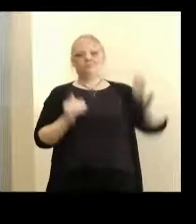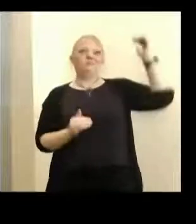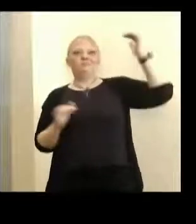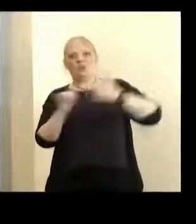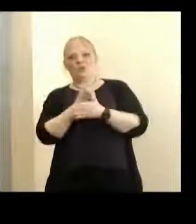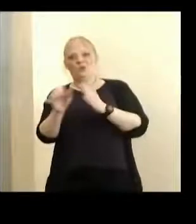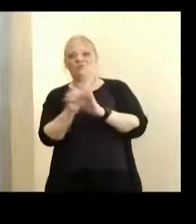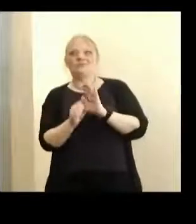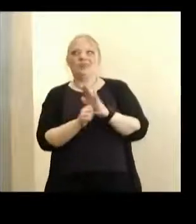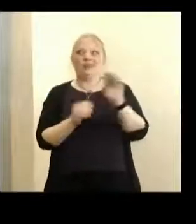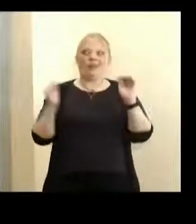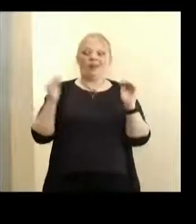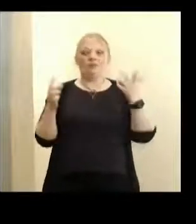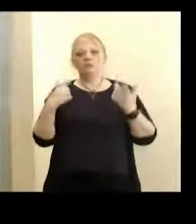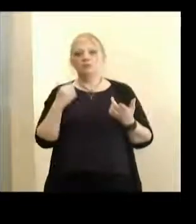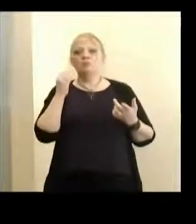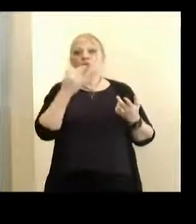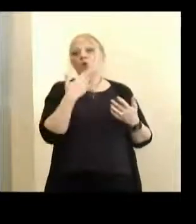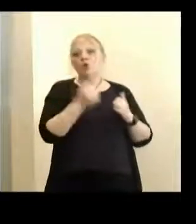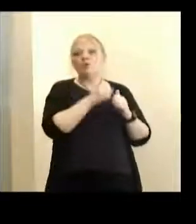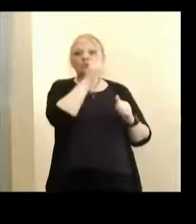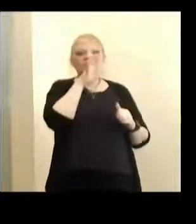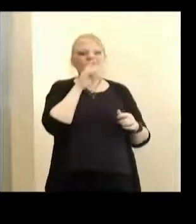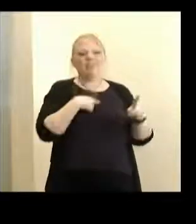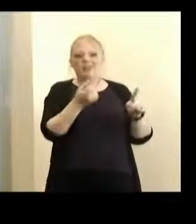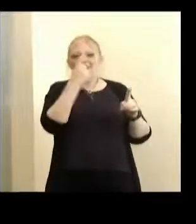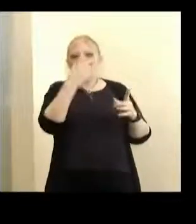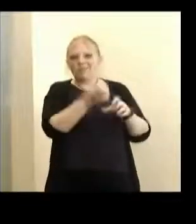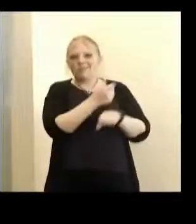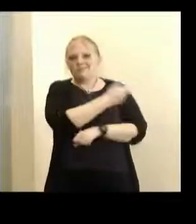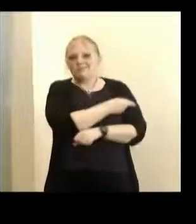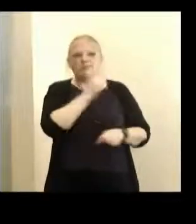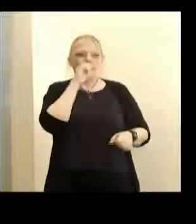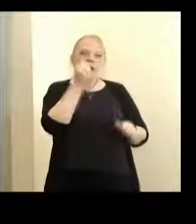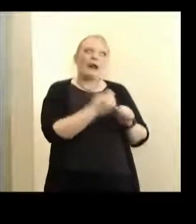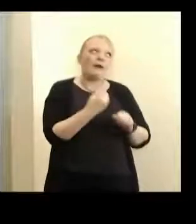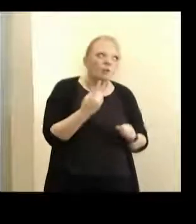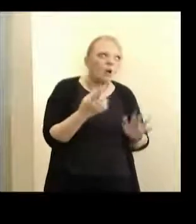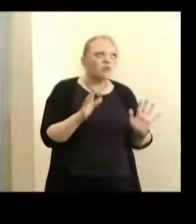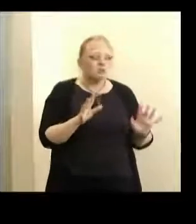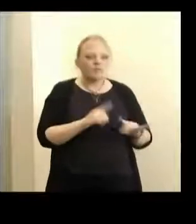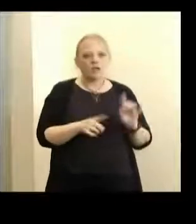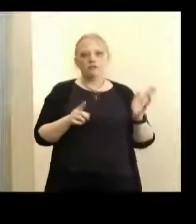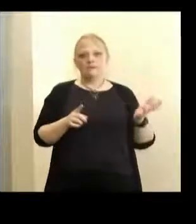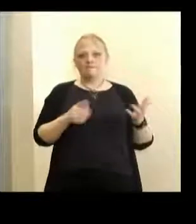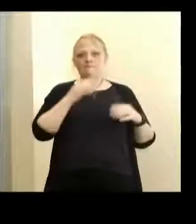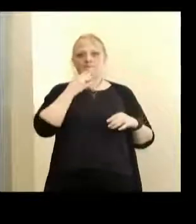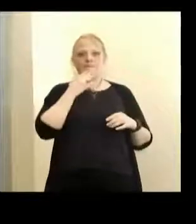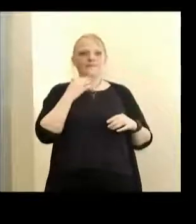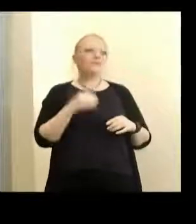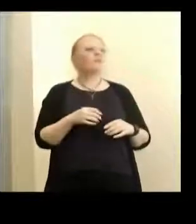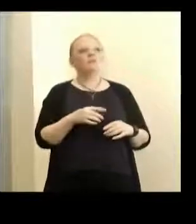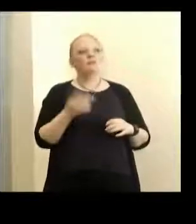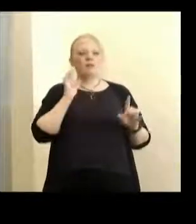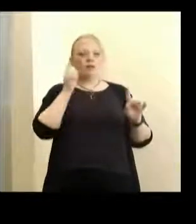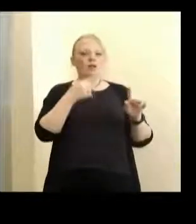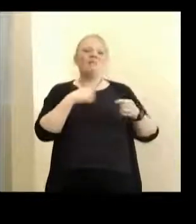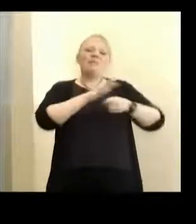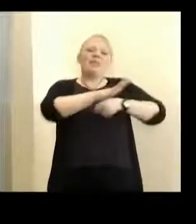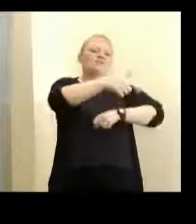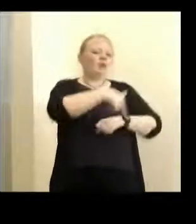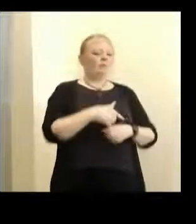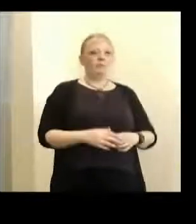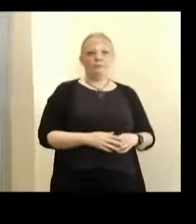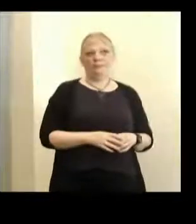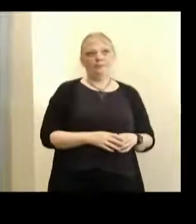done pretty well with seniors. Seniors get it. They're getting vaccinated. Not every single one has. But our goal, and we've got plenty of time. This is